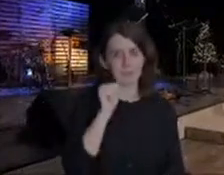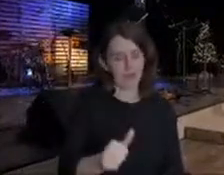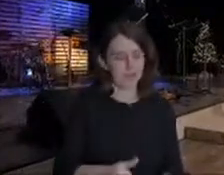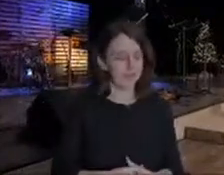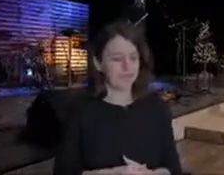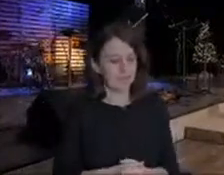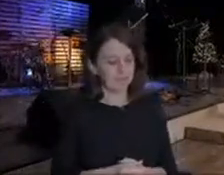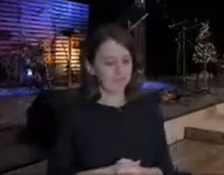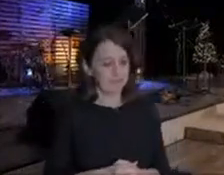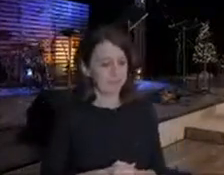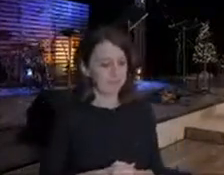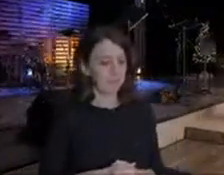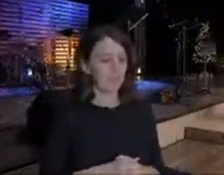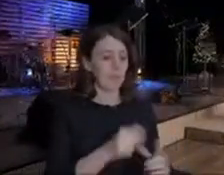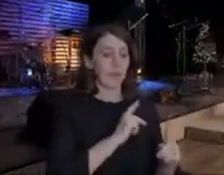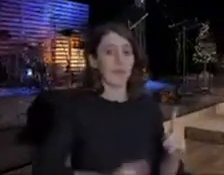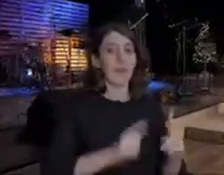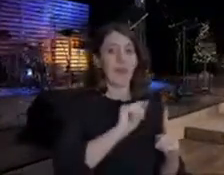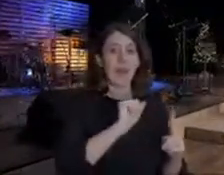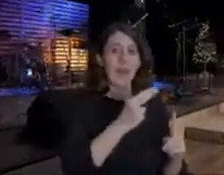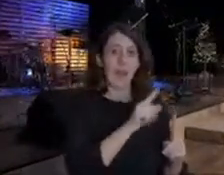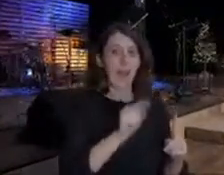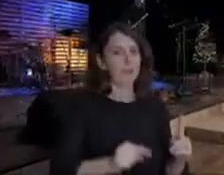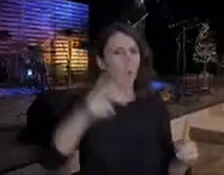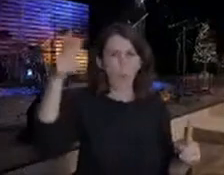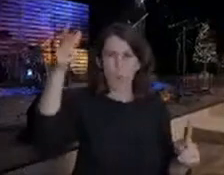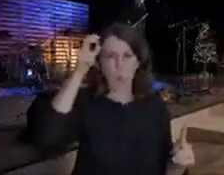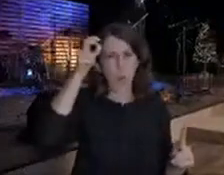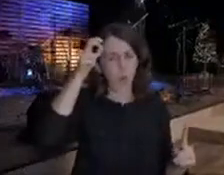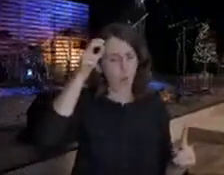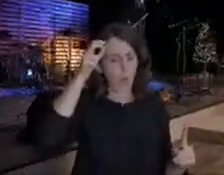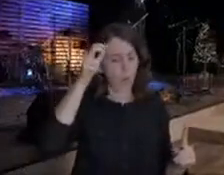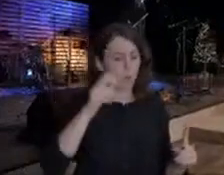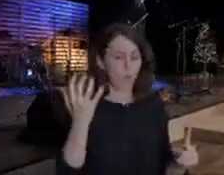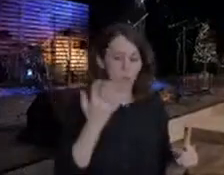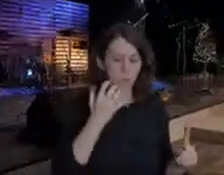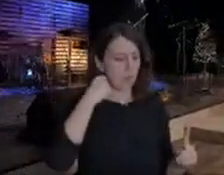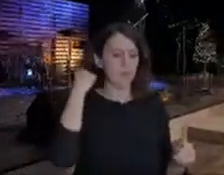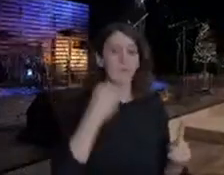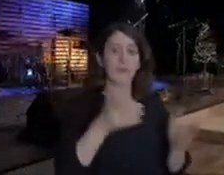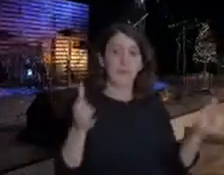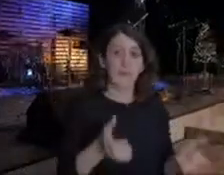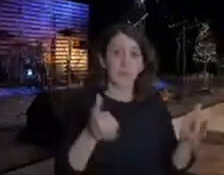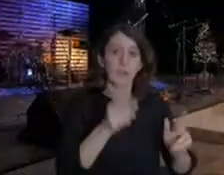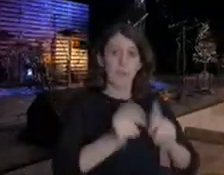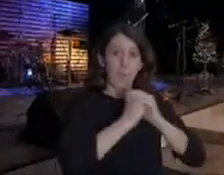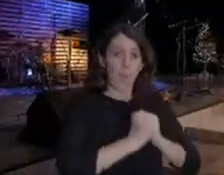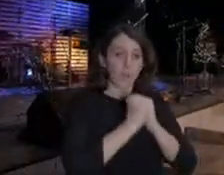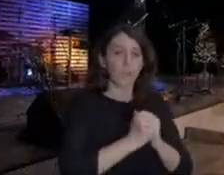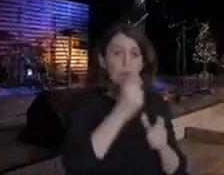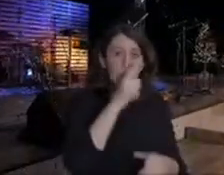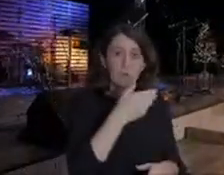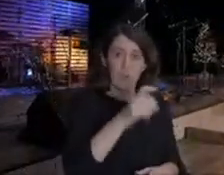the similarities end. Right, King Ahaz was one of the more wicked kings that we have in Scripture. He promoted idol worship. He